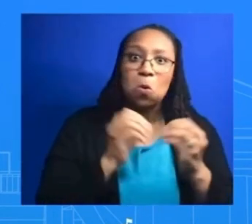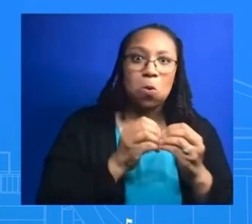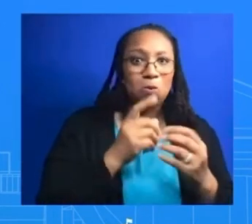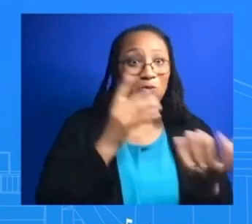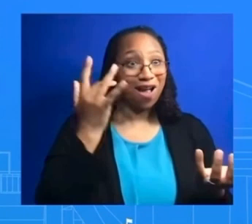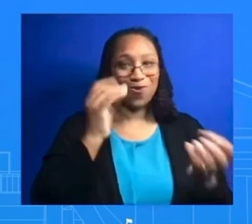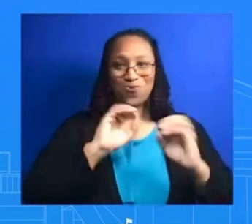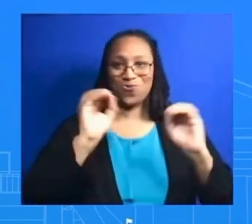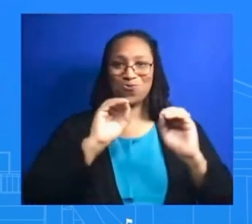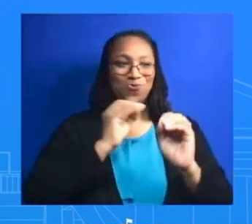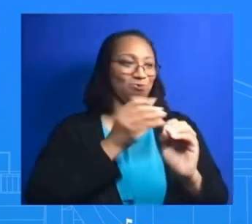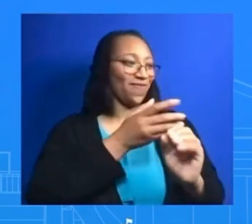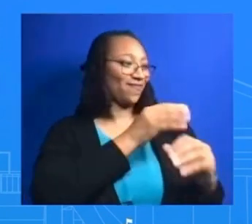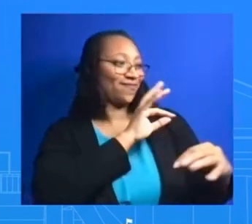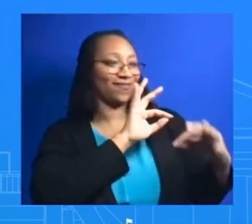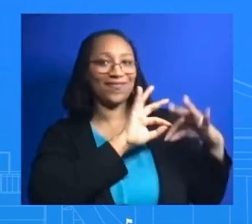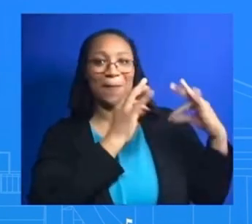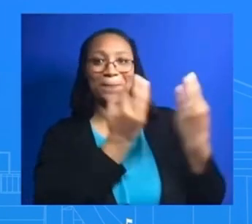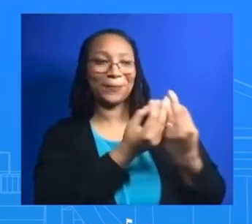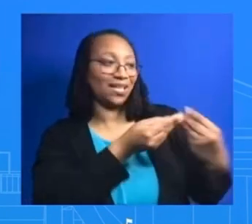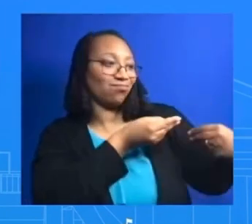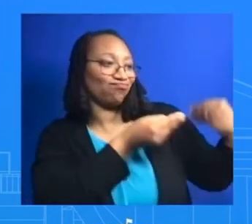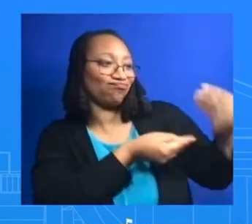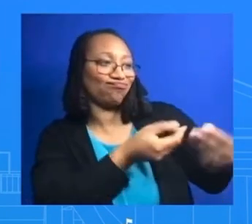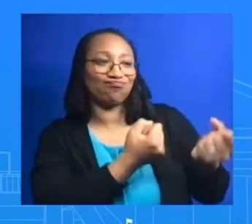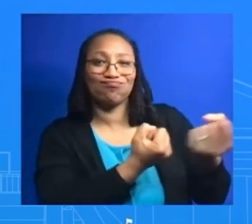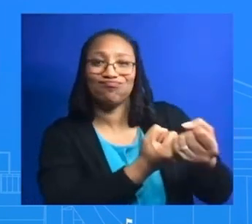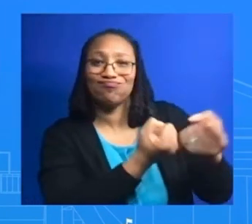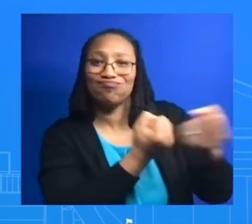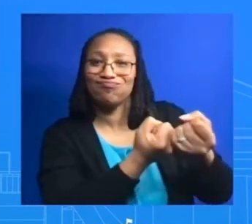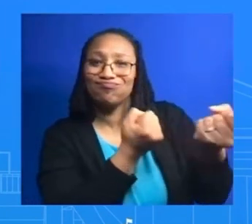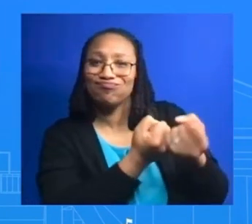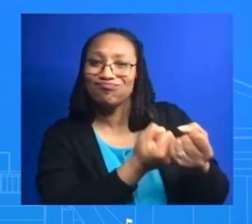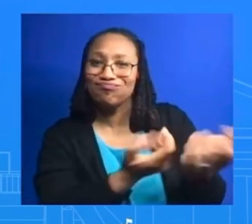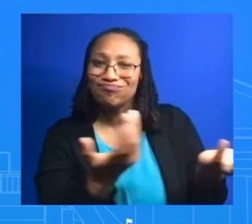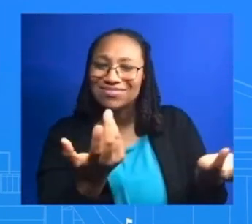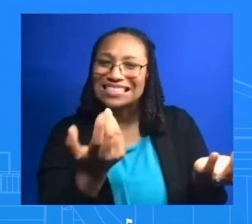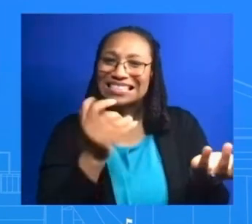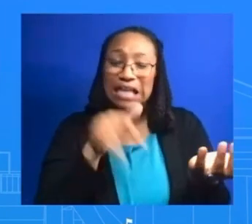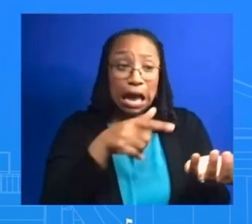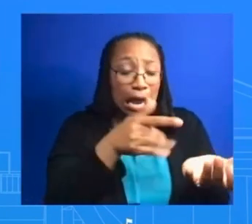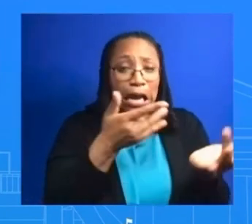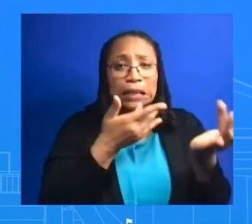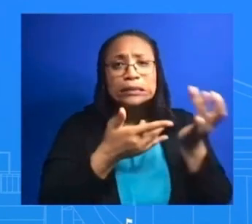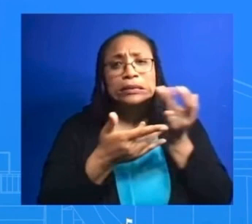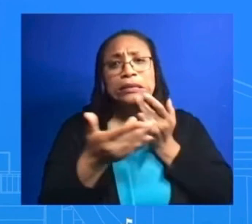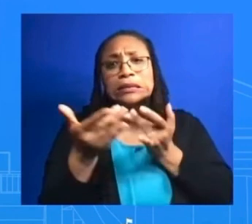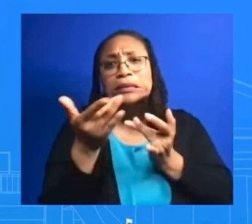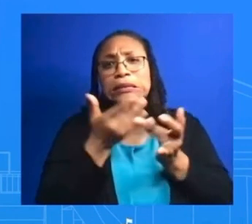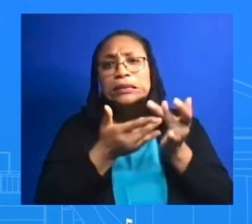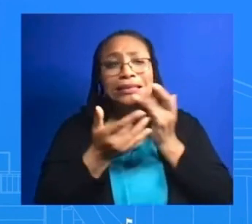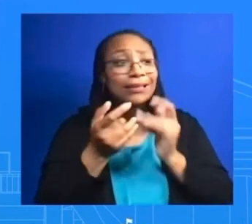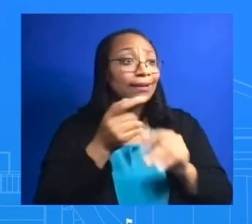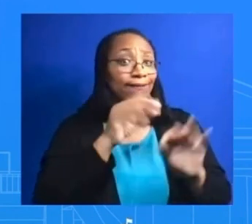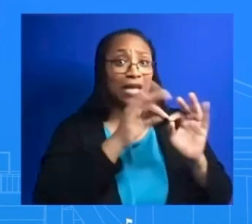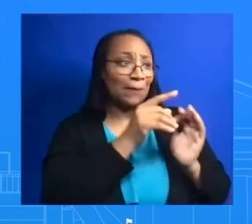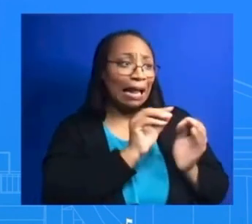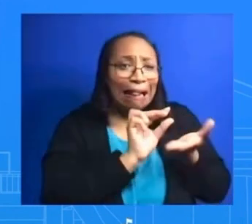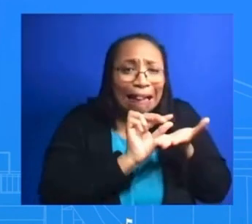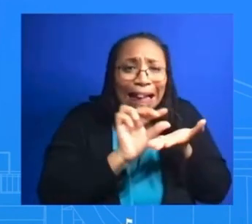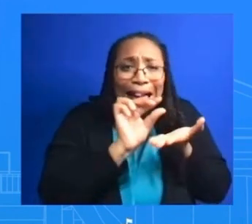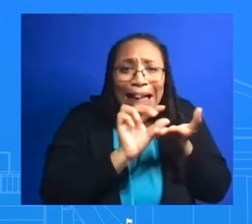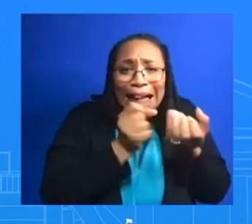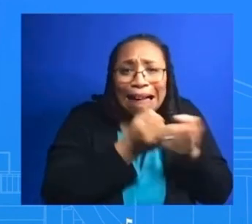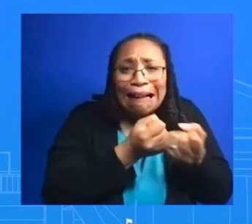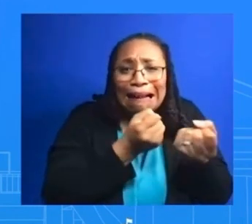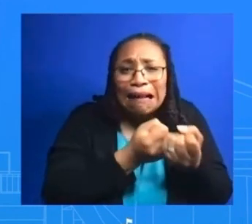they graduate because, again, they have less family wealth to rely upon. In fact, there's data showing that many black borrowers, in addition to having to repay their own